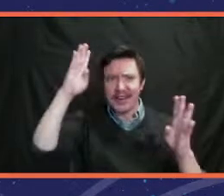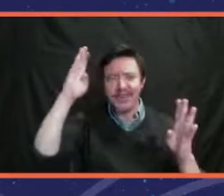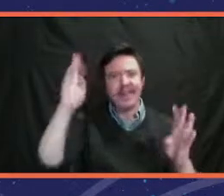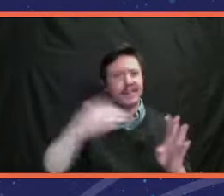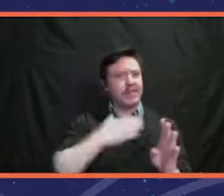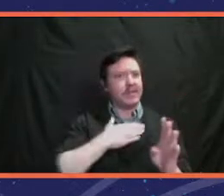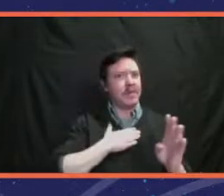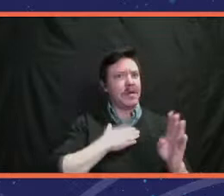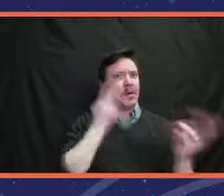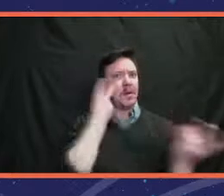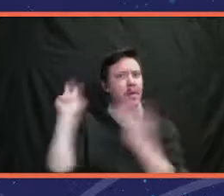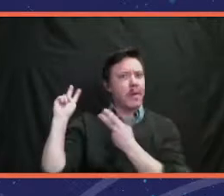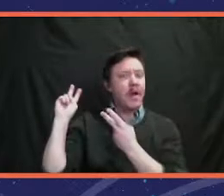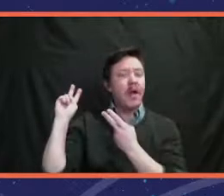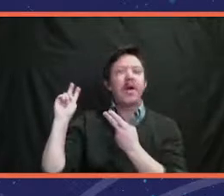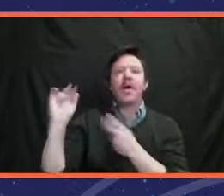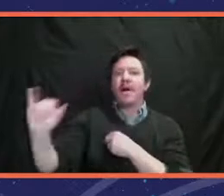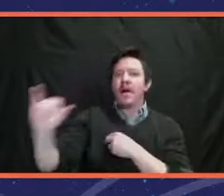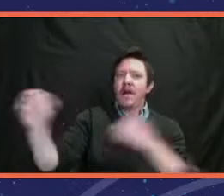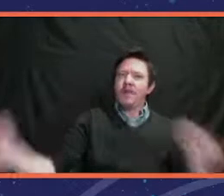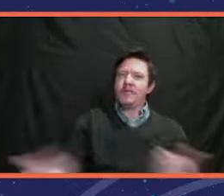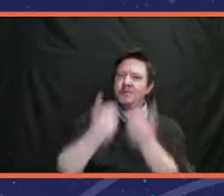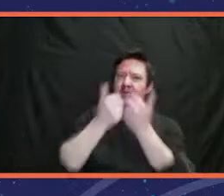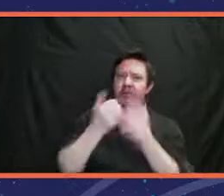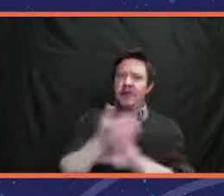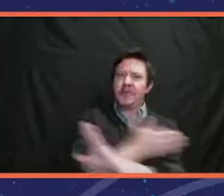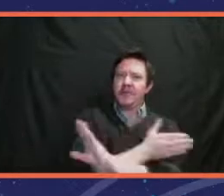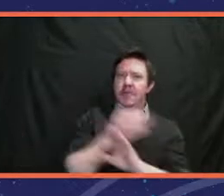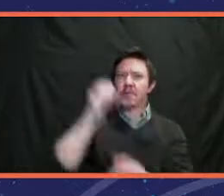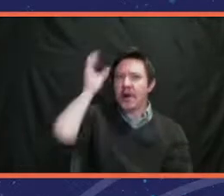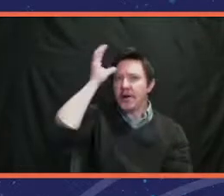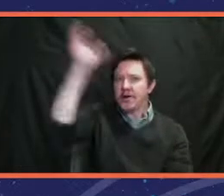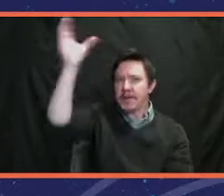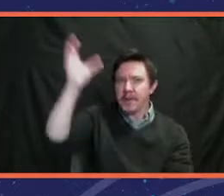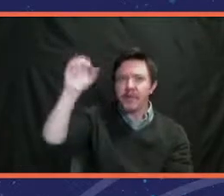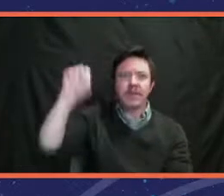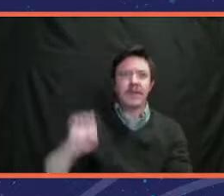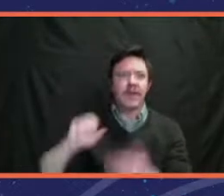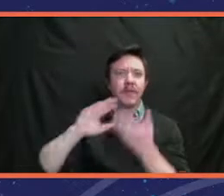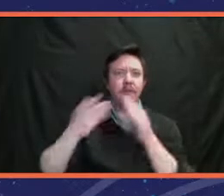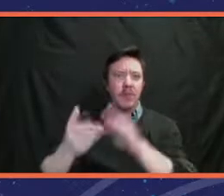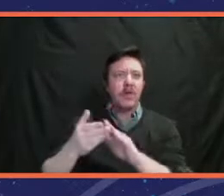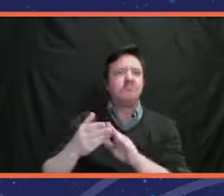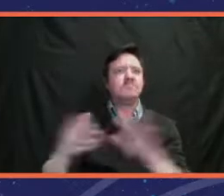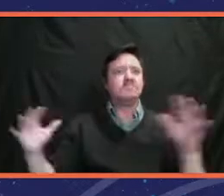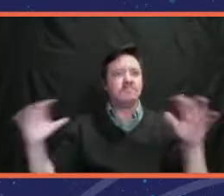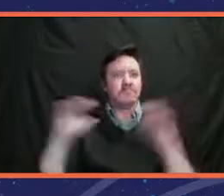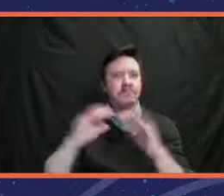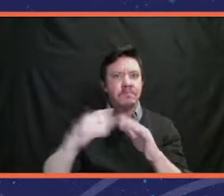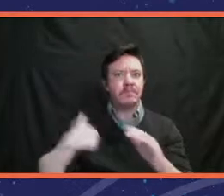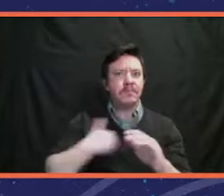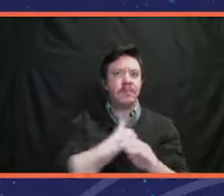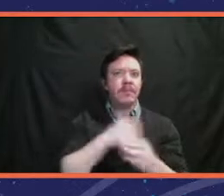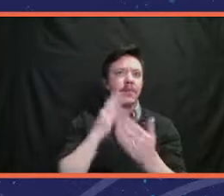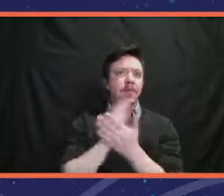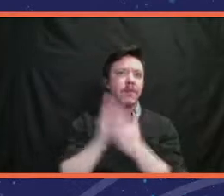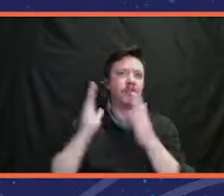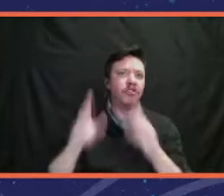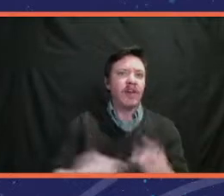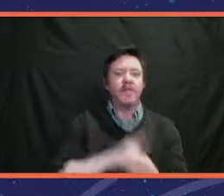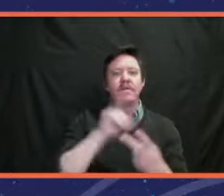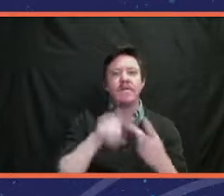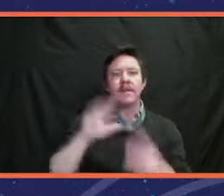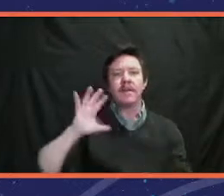of certain Southern communities. So we worked to bring these people together. We had a chef, a fifth generation farmer, a vintage store owner, a